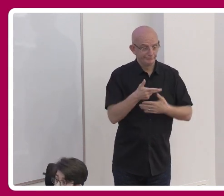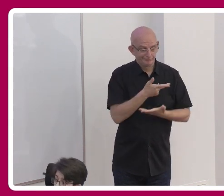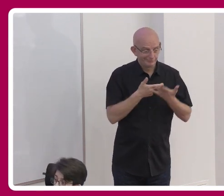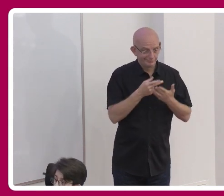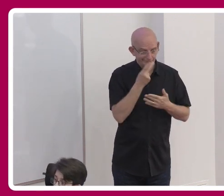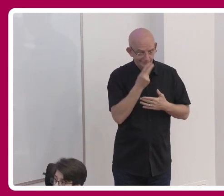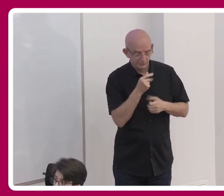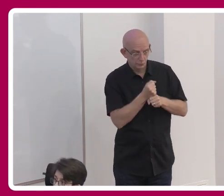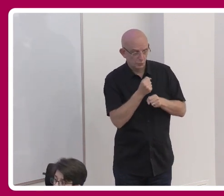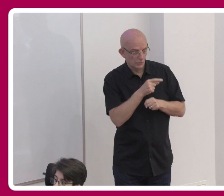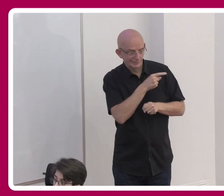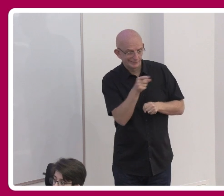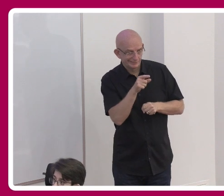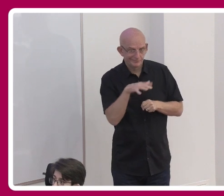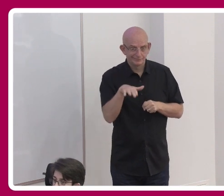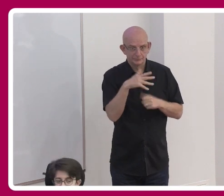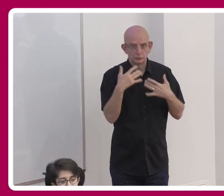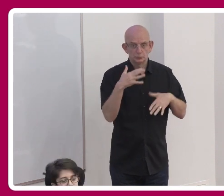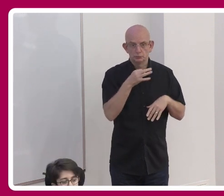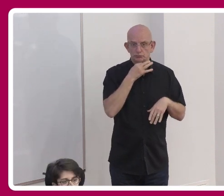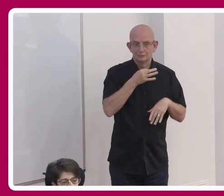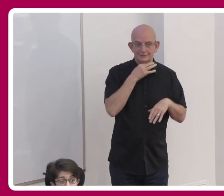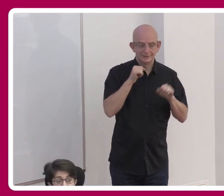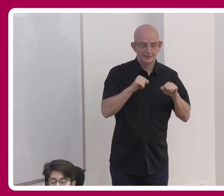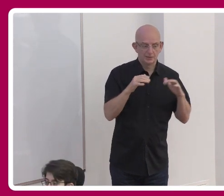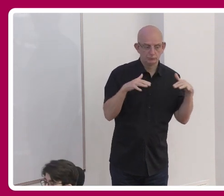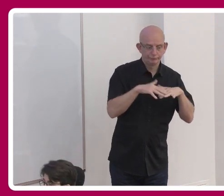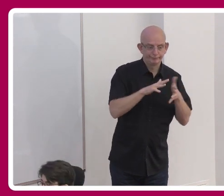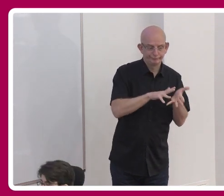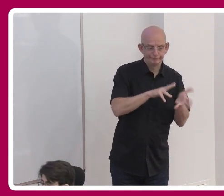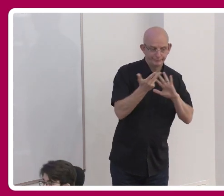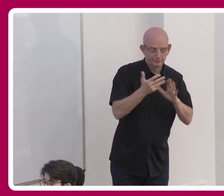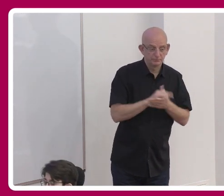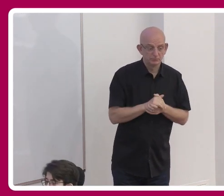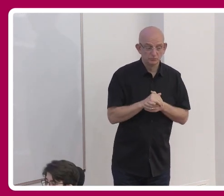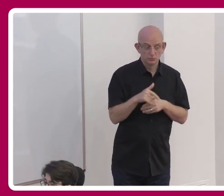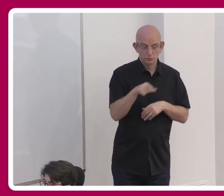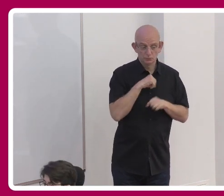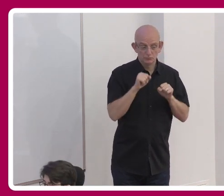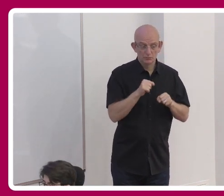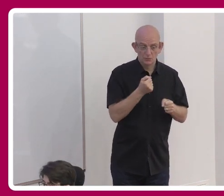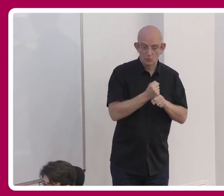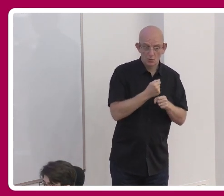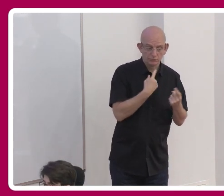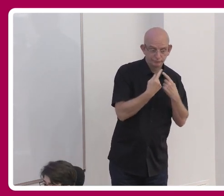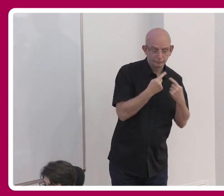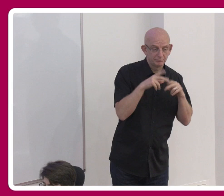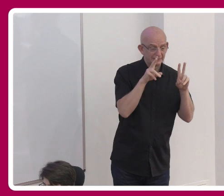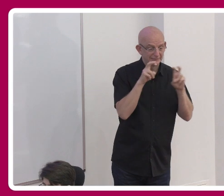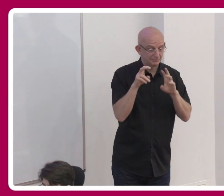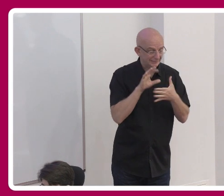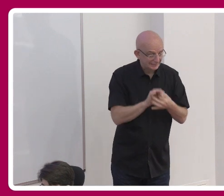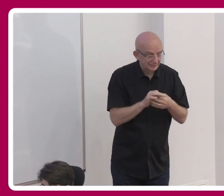including disability rights division, LGBT division, women's rights, children's rights, so along those themes, as well